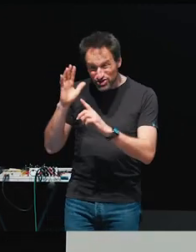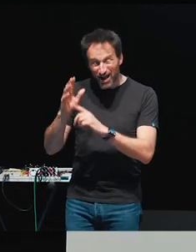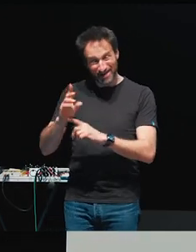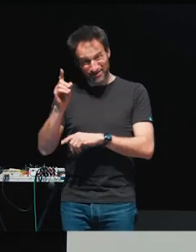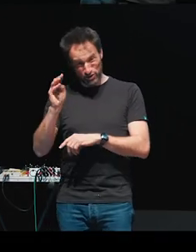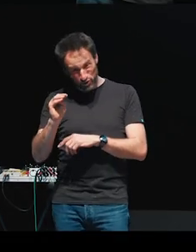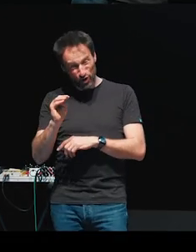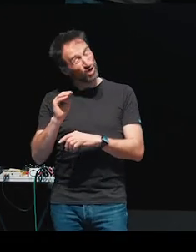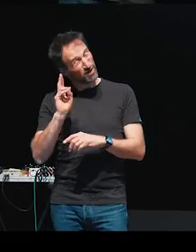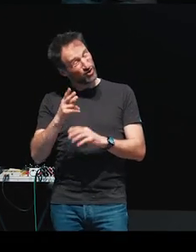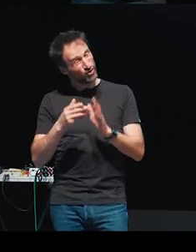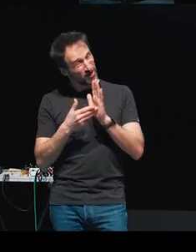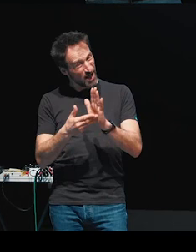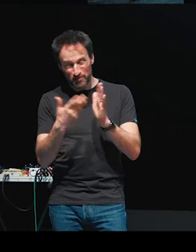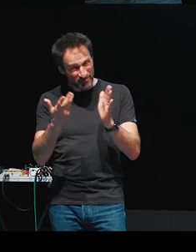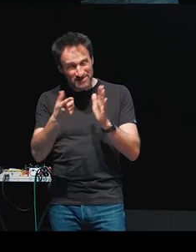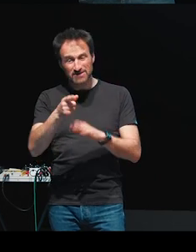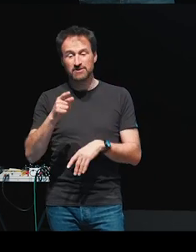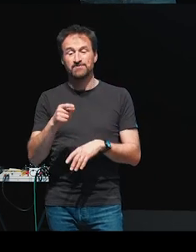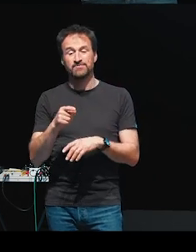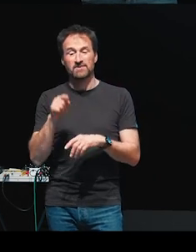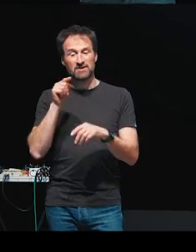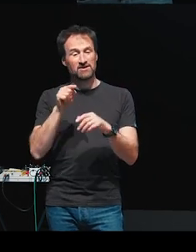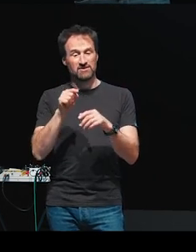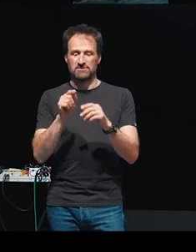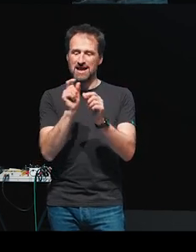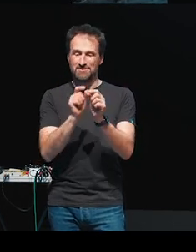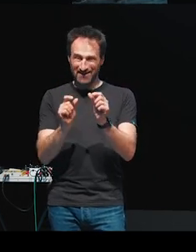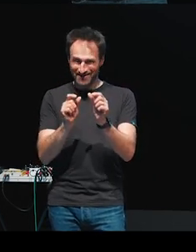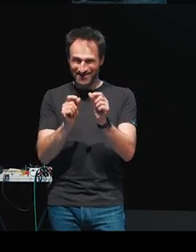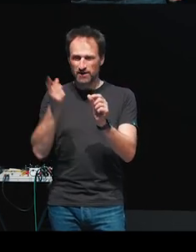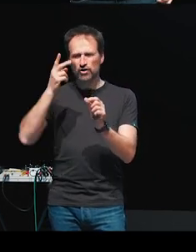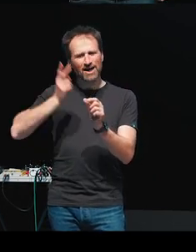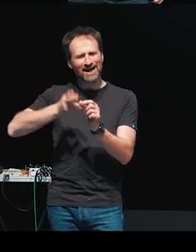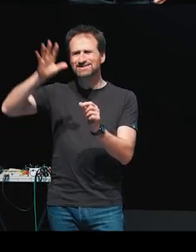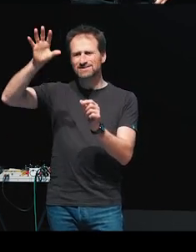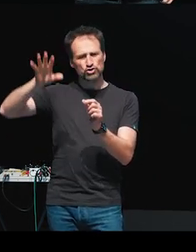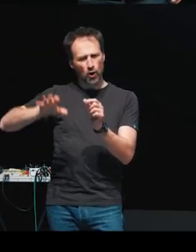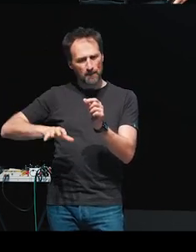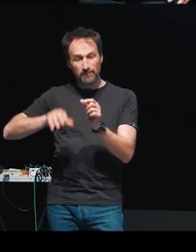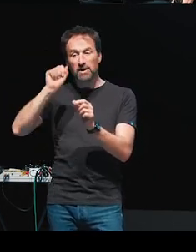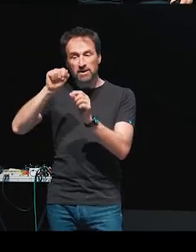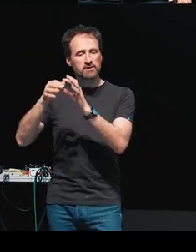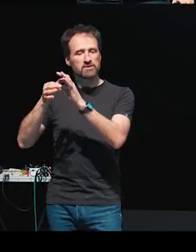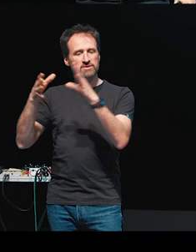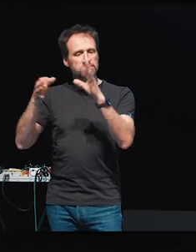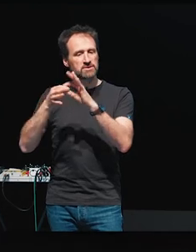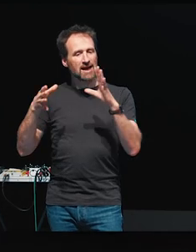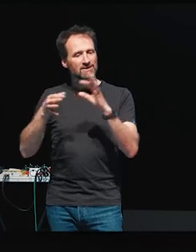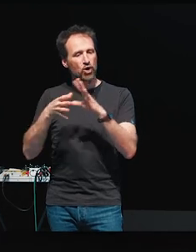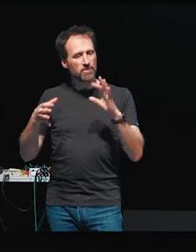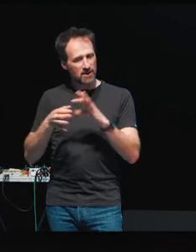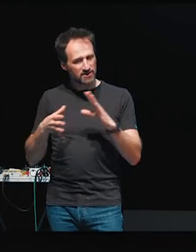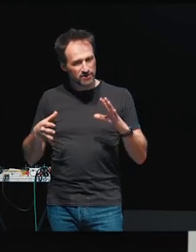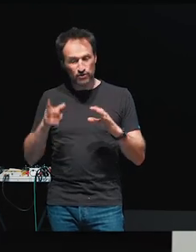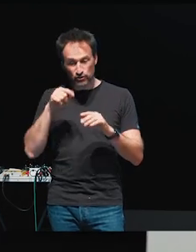to decouple your element from the rest of the dome. So your element can be rendered separately